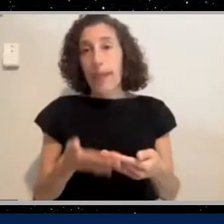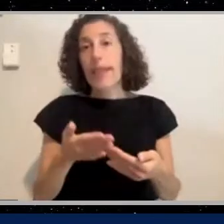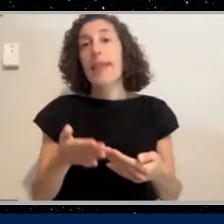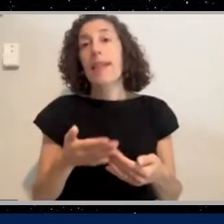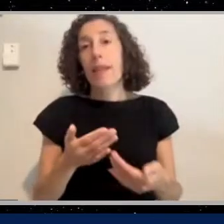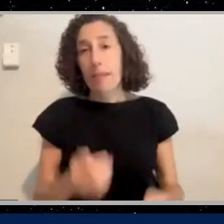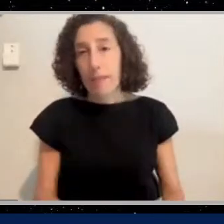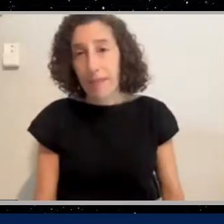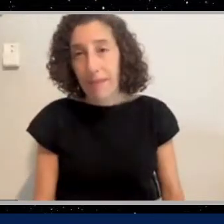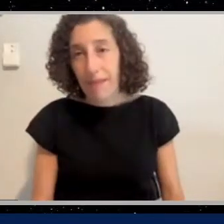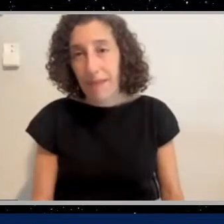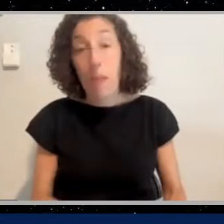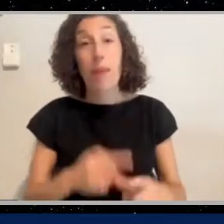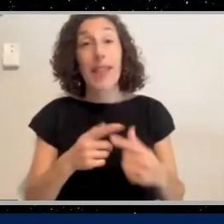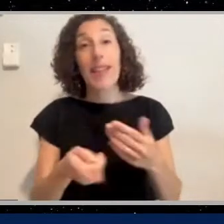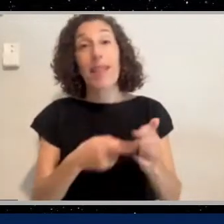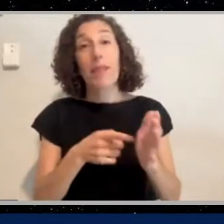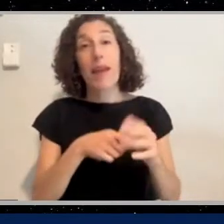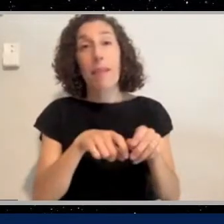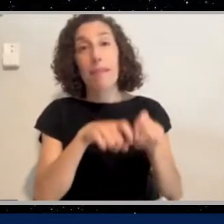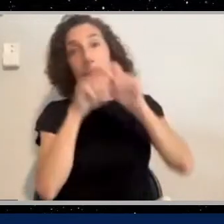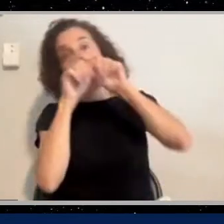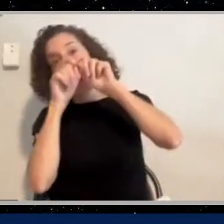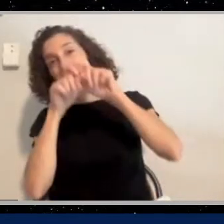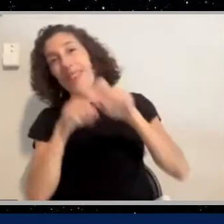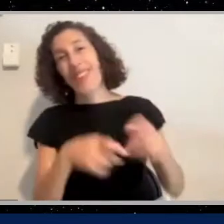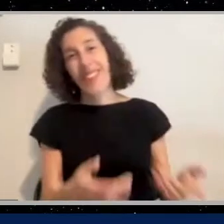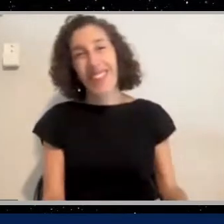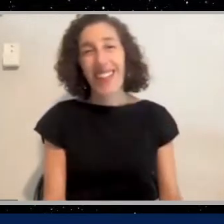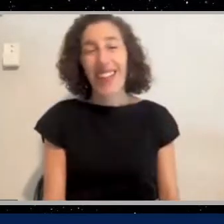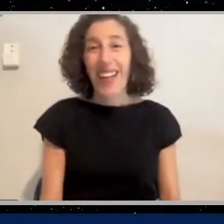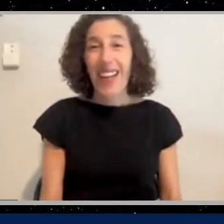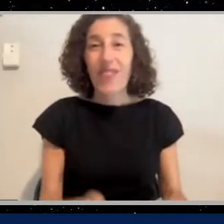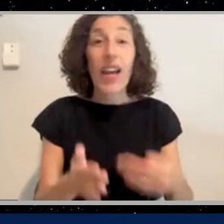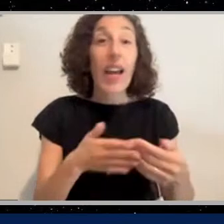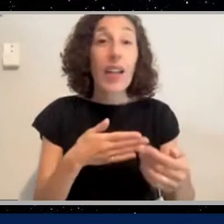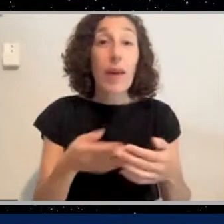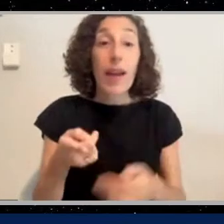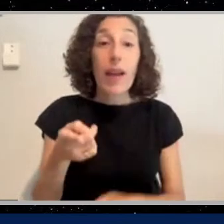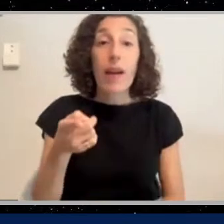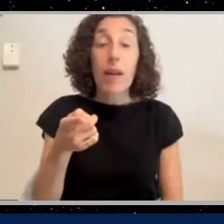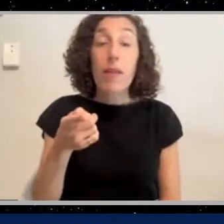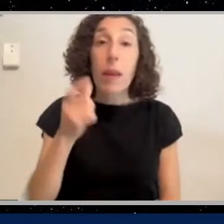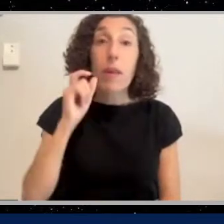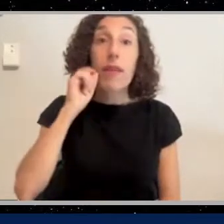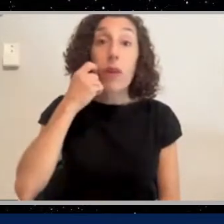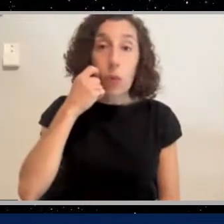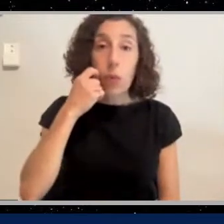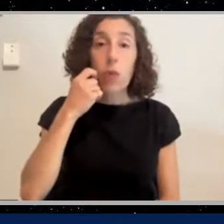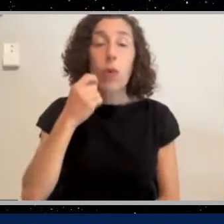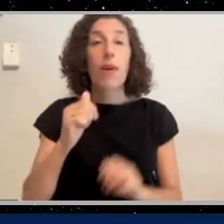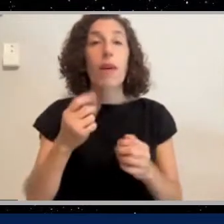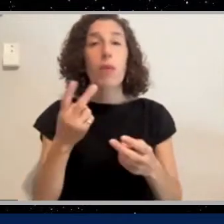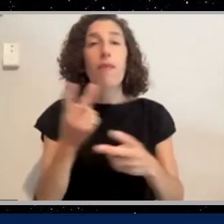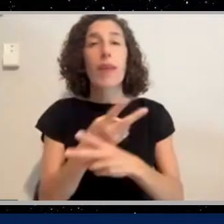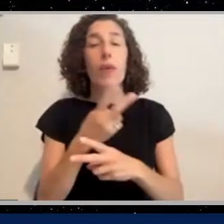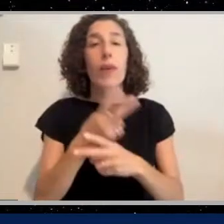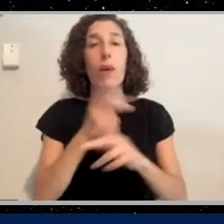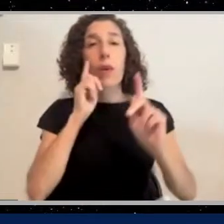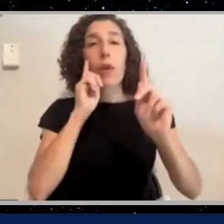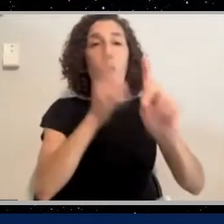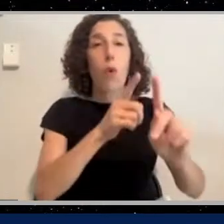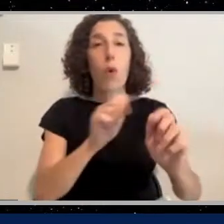It's a trade-off, right? Yeah, so I mean, those were the main ones, was really nailing the landings,